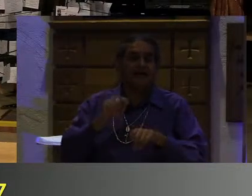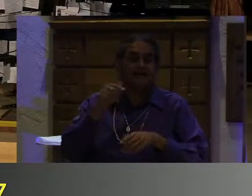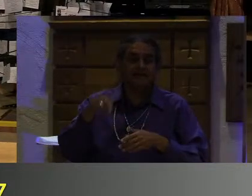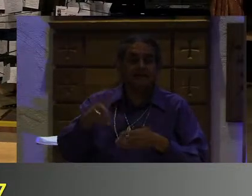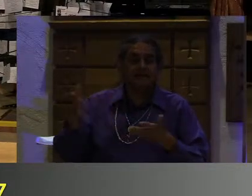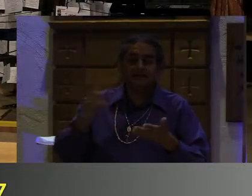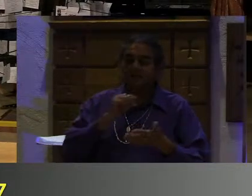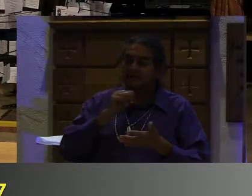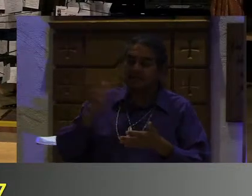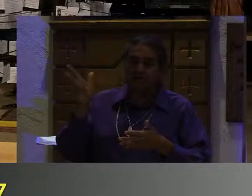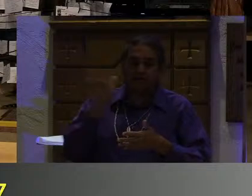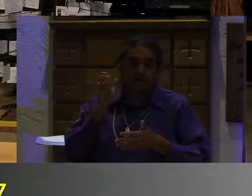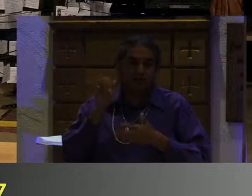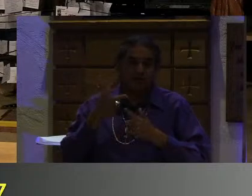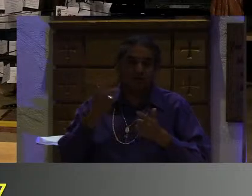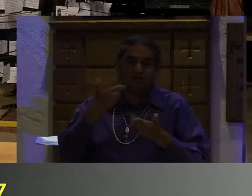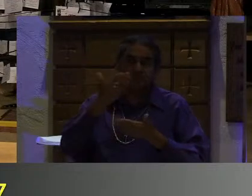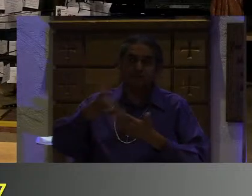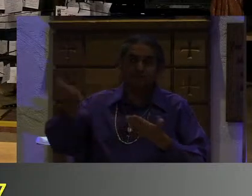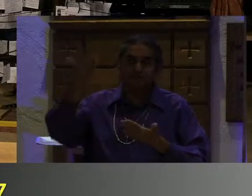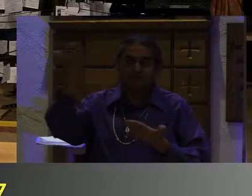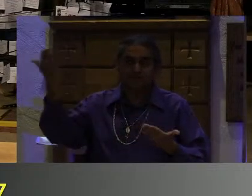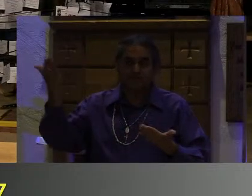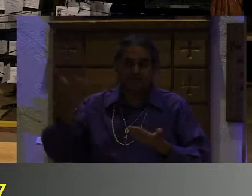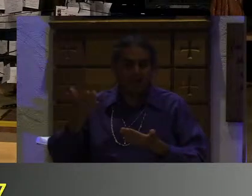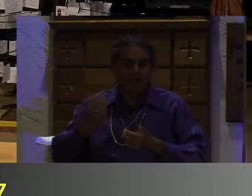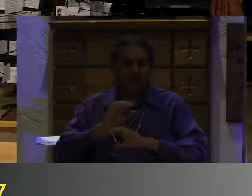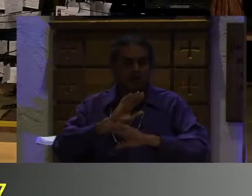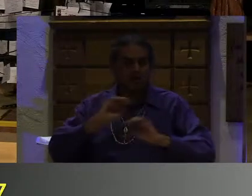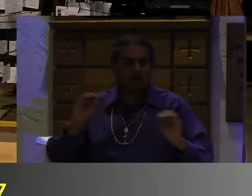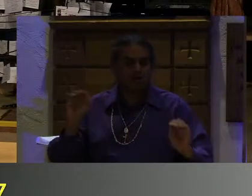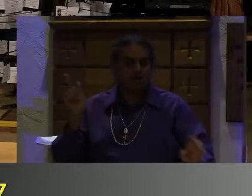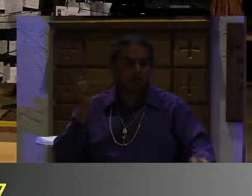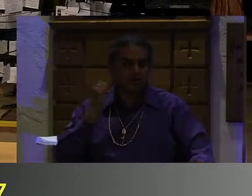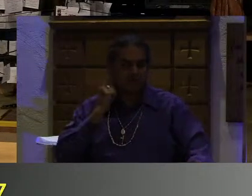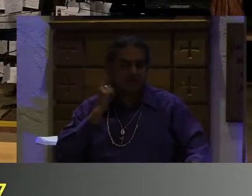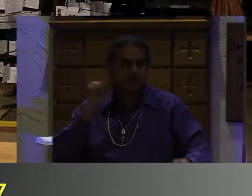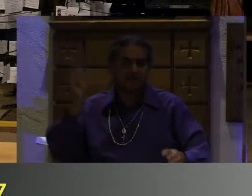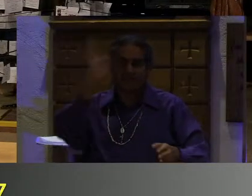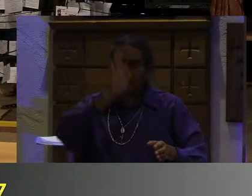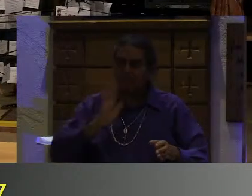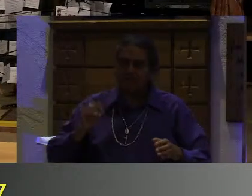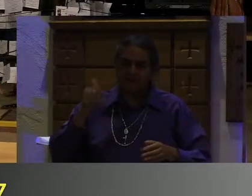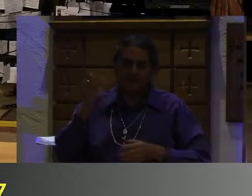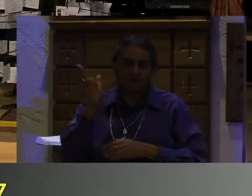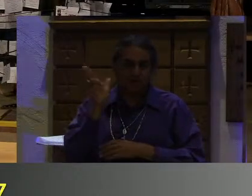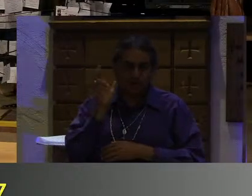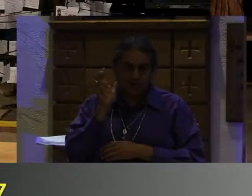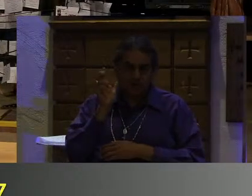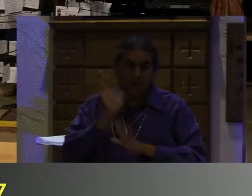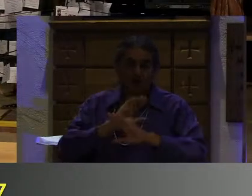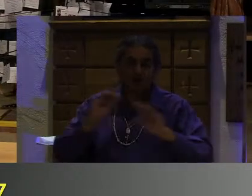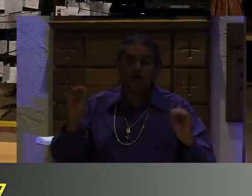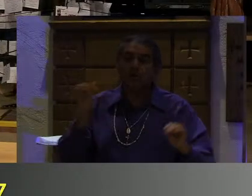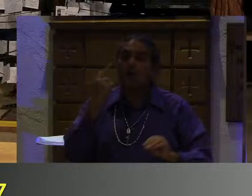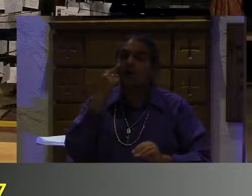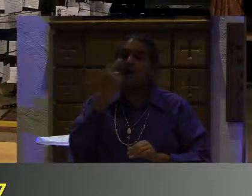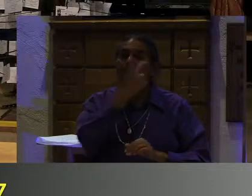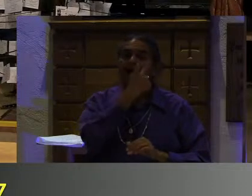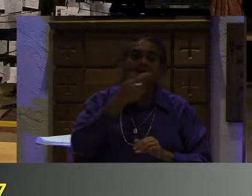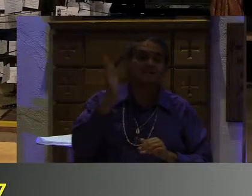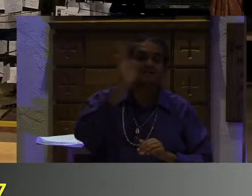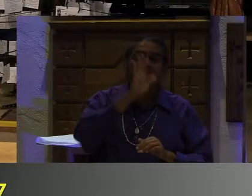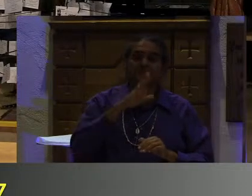heard of from of old. No ear has ever heard, no eye has